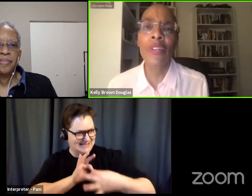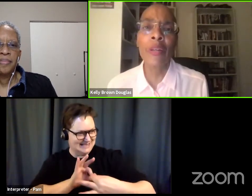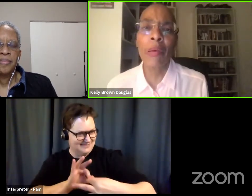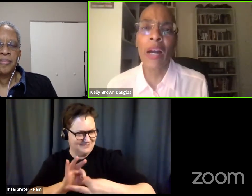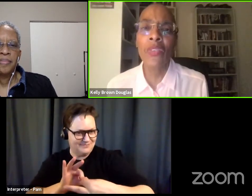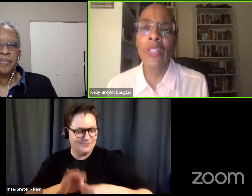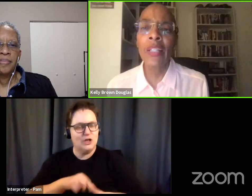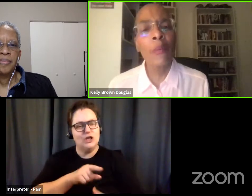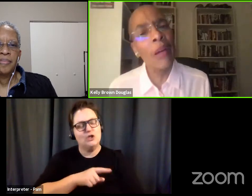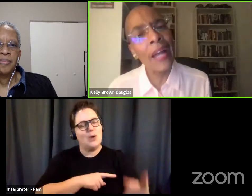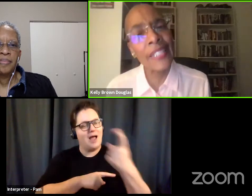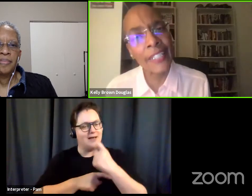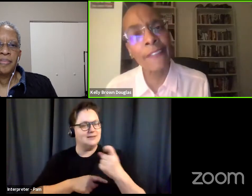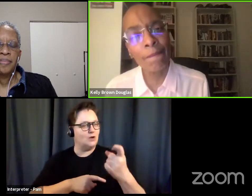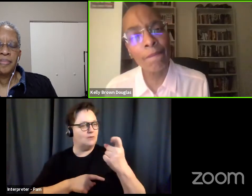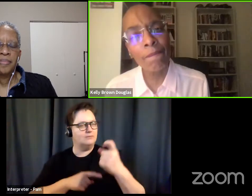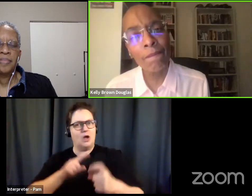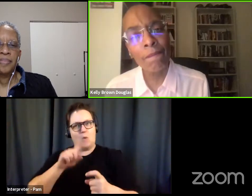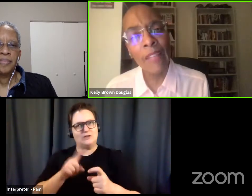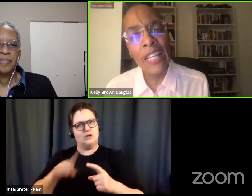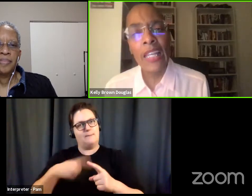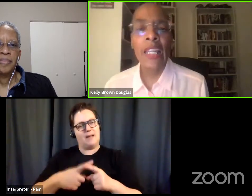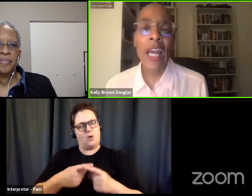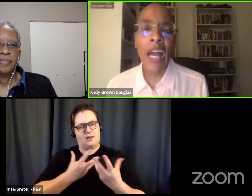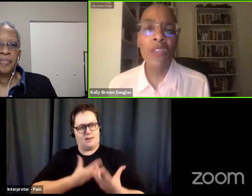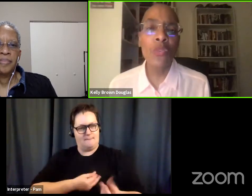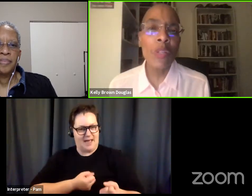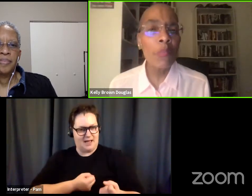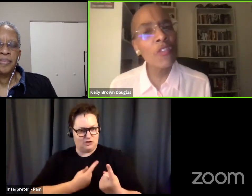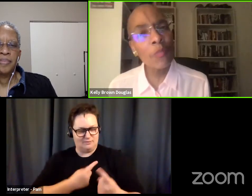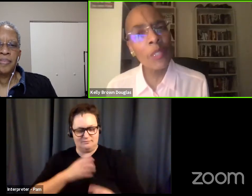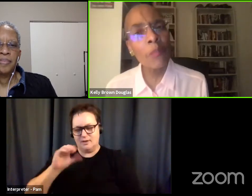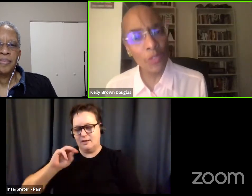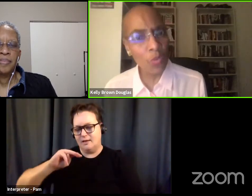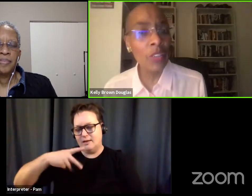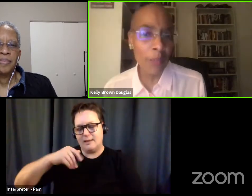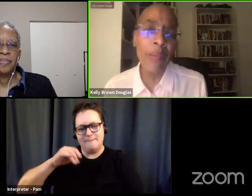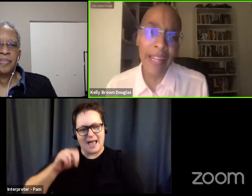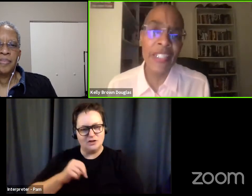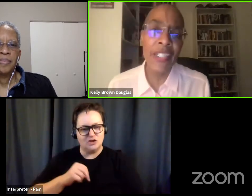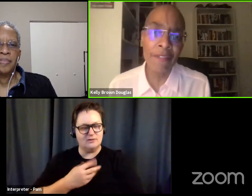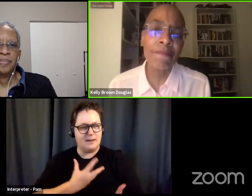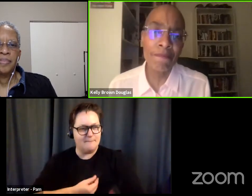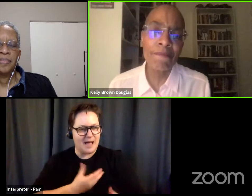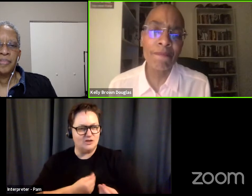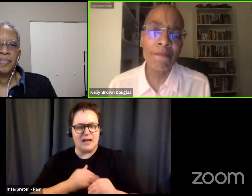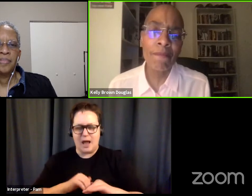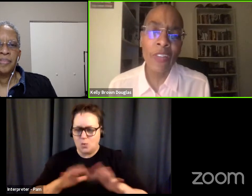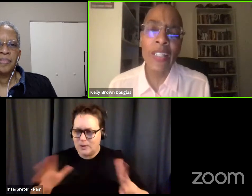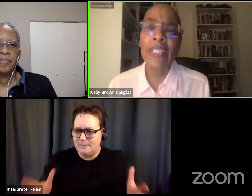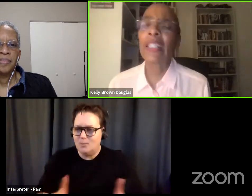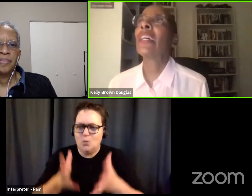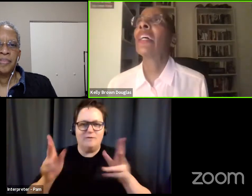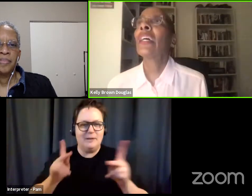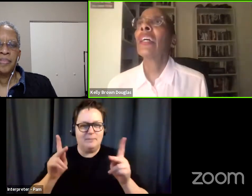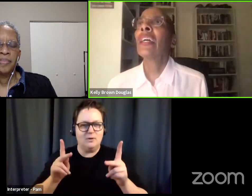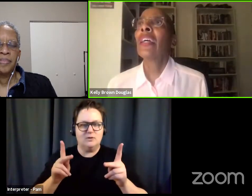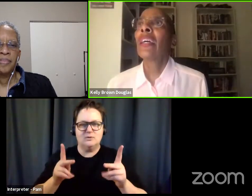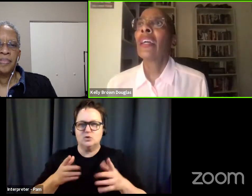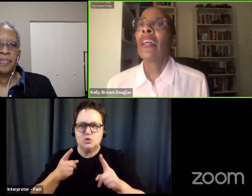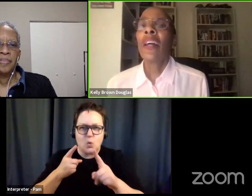question earlier about compassion and how do we move people toward compassion, right?